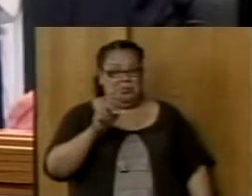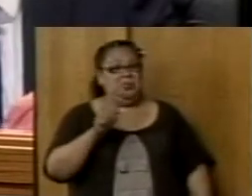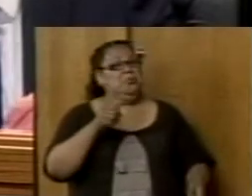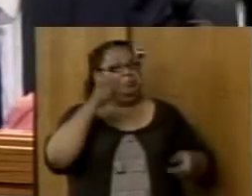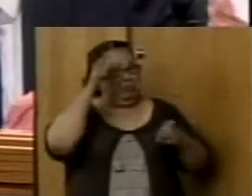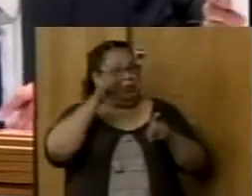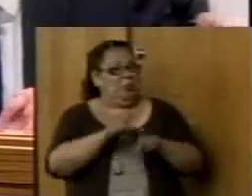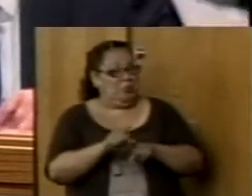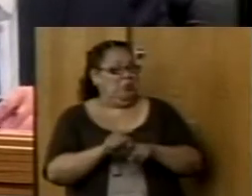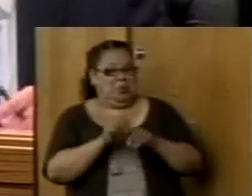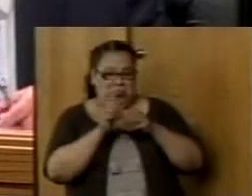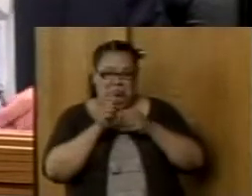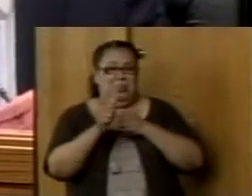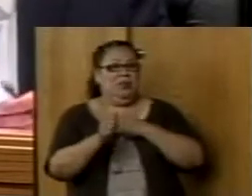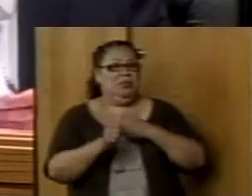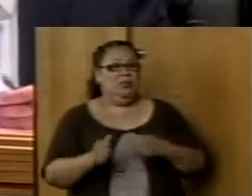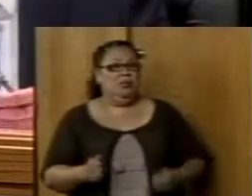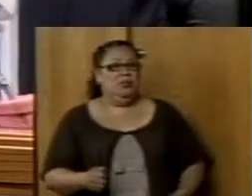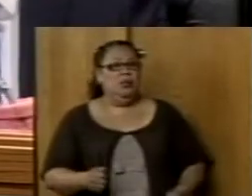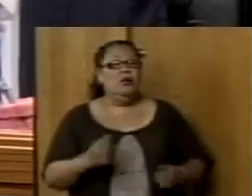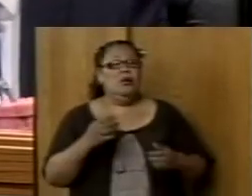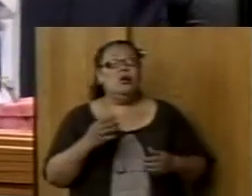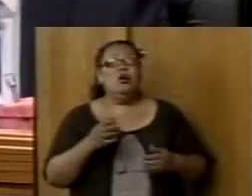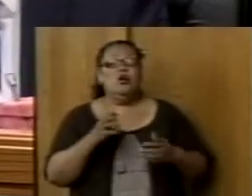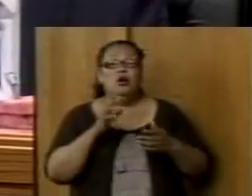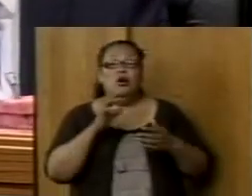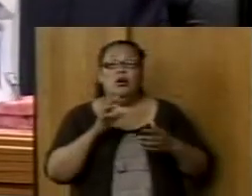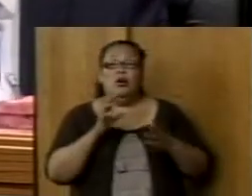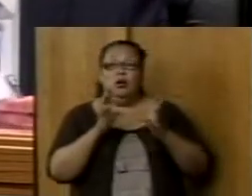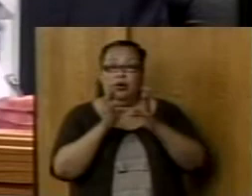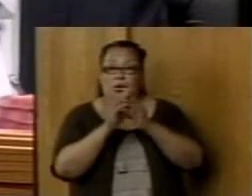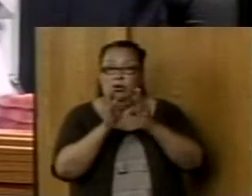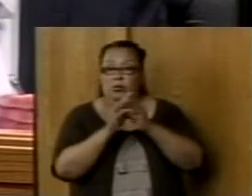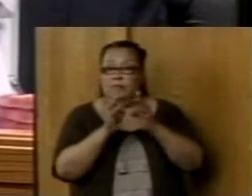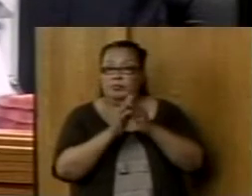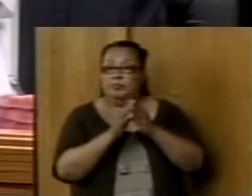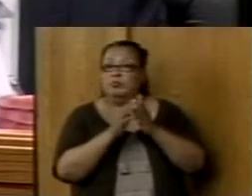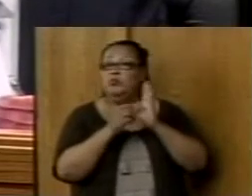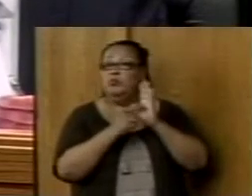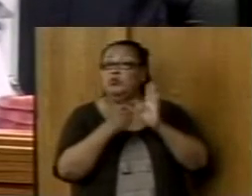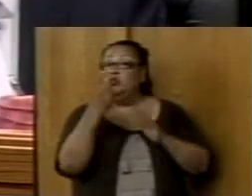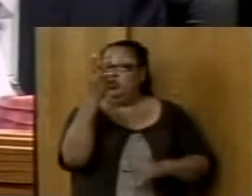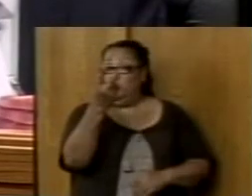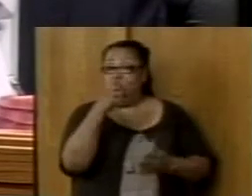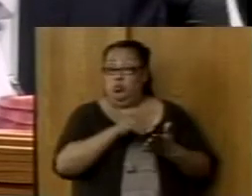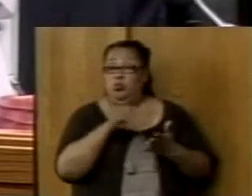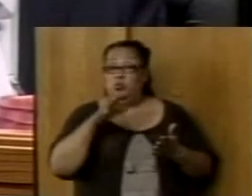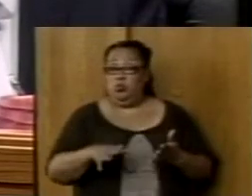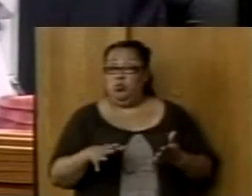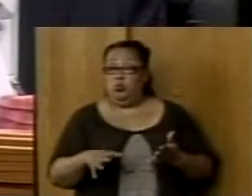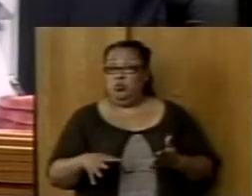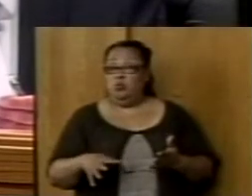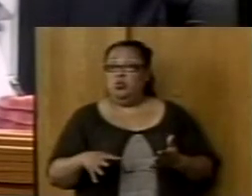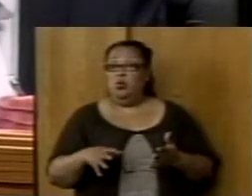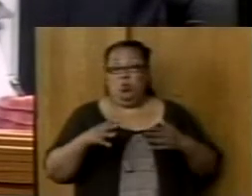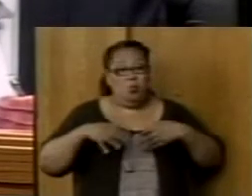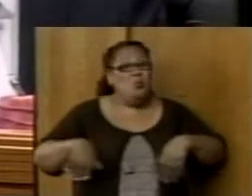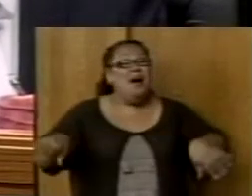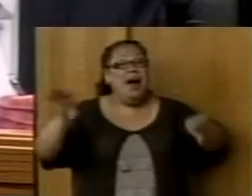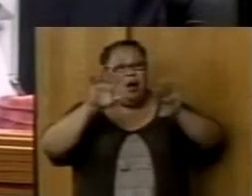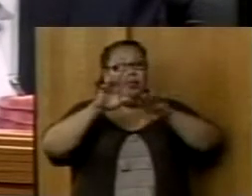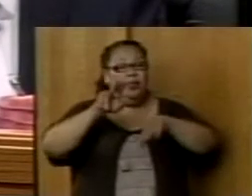Aye. The motion passes unanimously. Conference presentation number 1. Recognition of 2 outstanding students whom are representing high school students throughout the